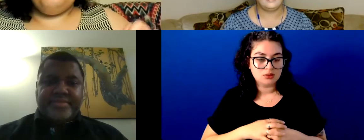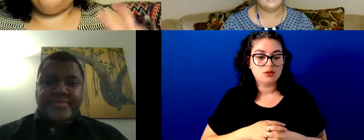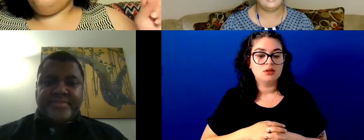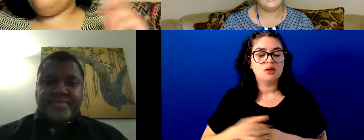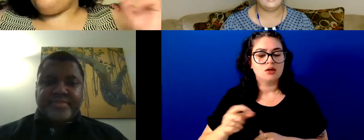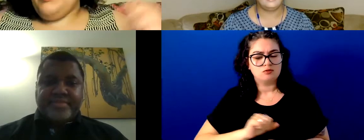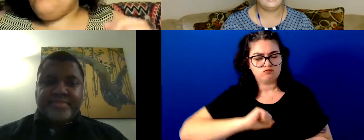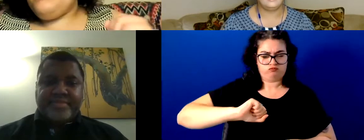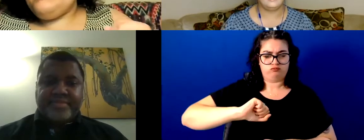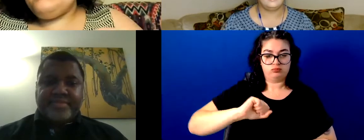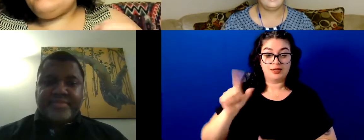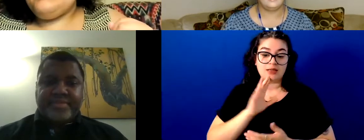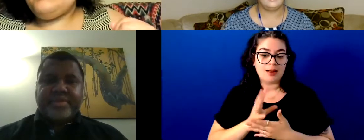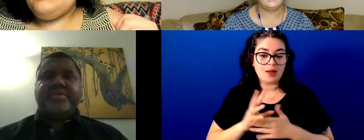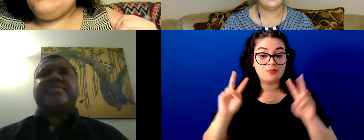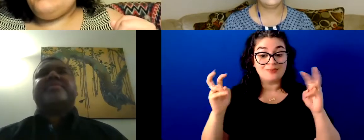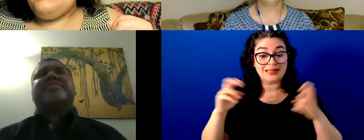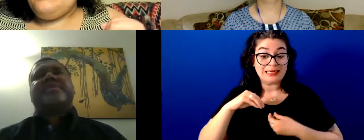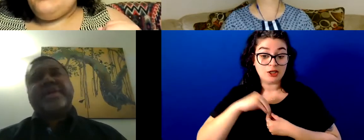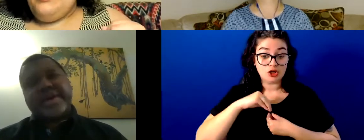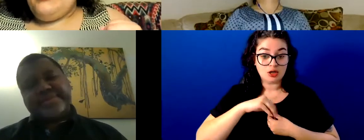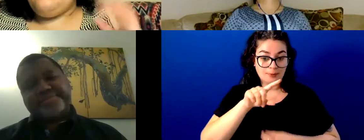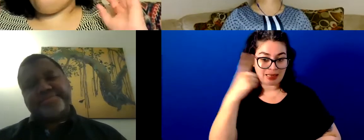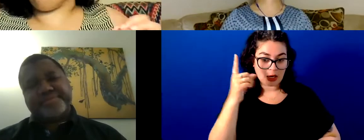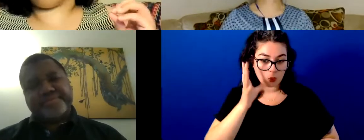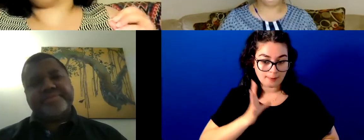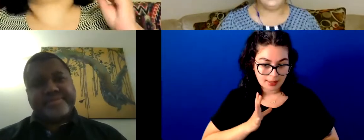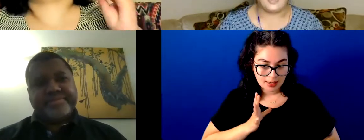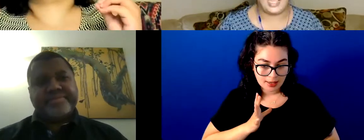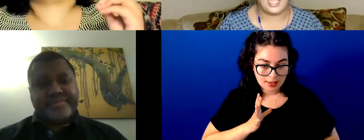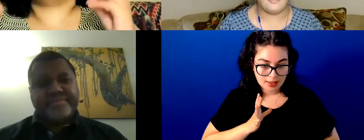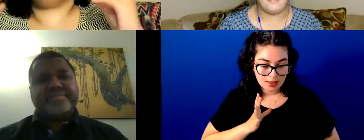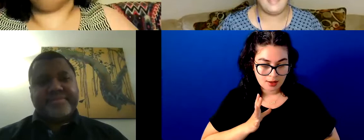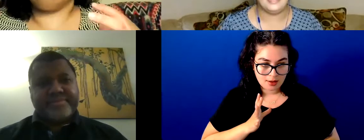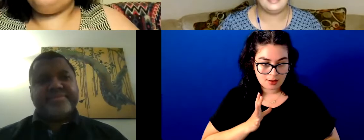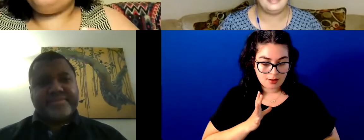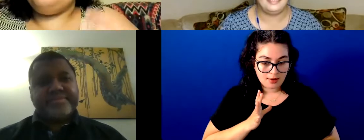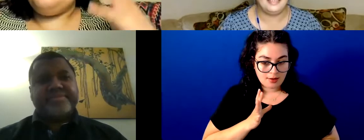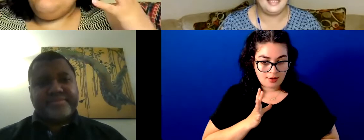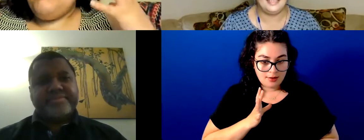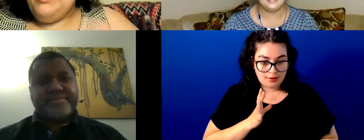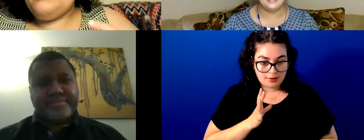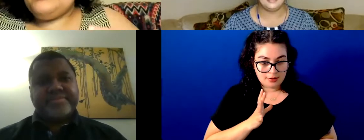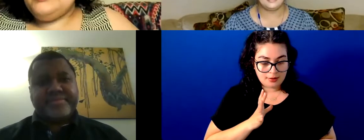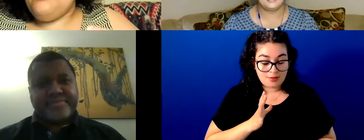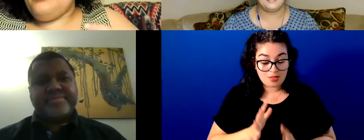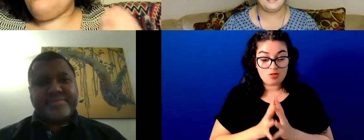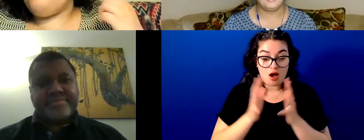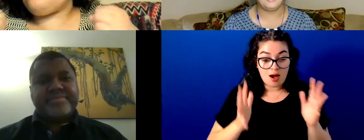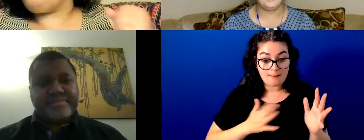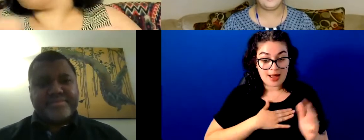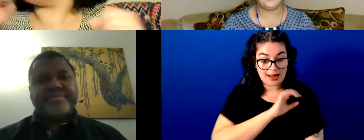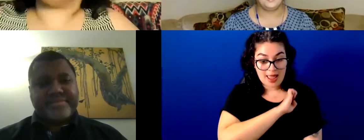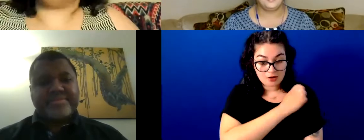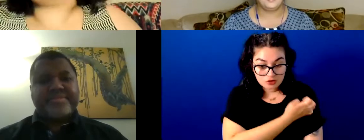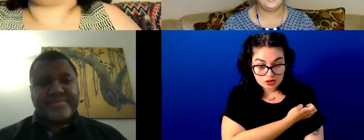talk about their inner Black woman. Yeah. And I have spent so much of my energy growing up being